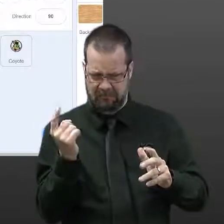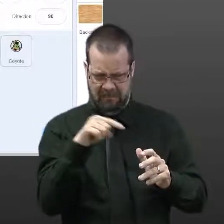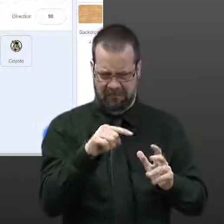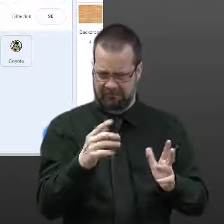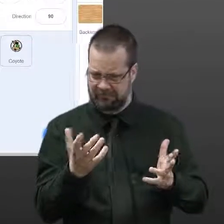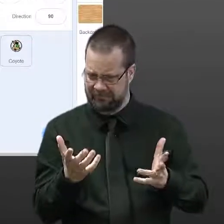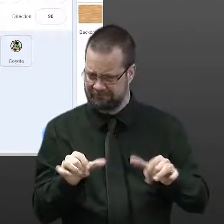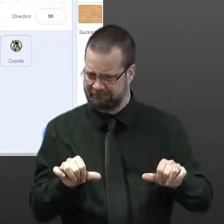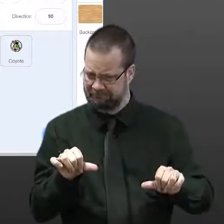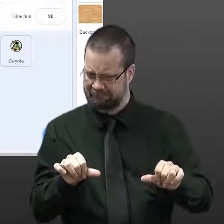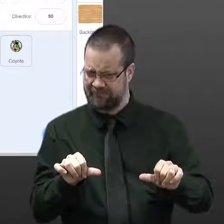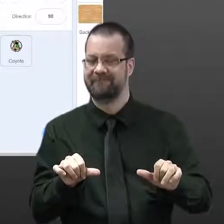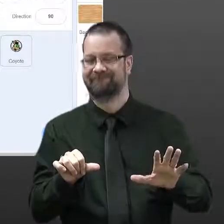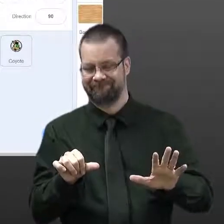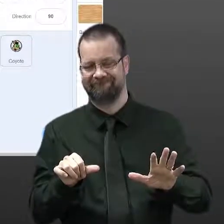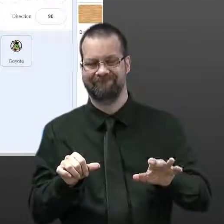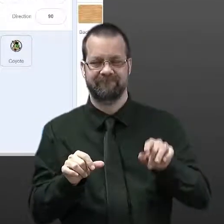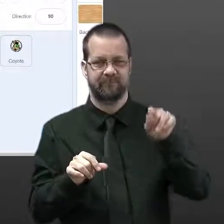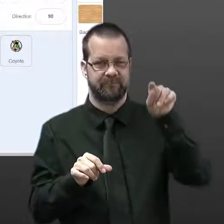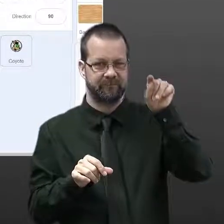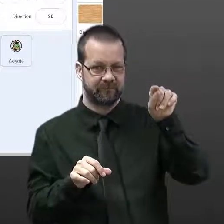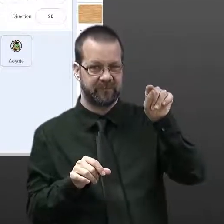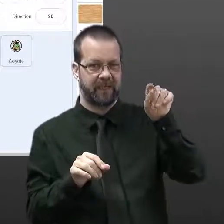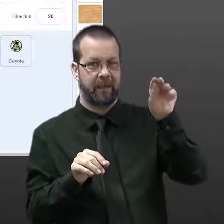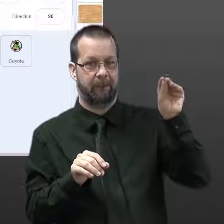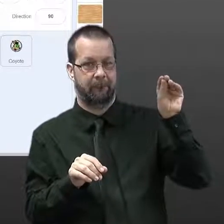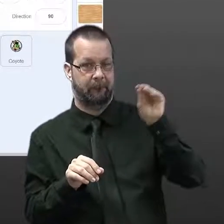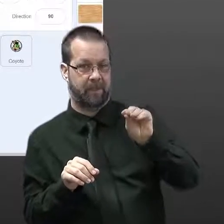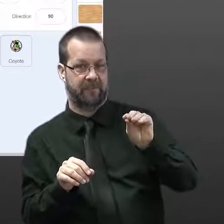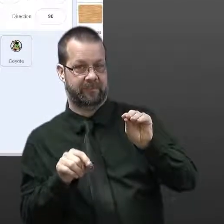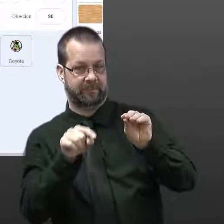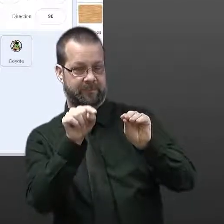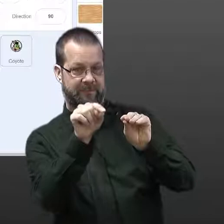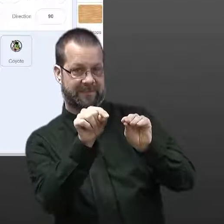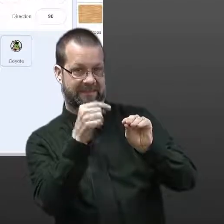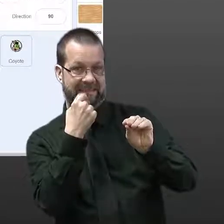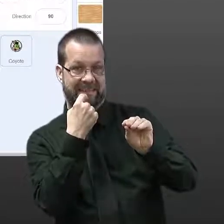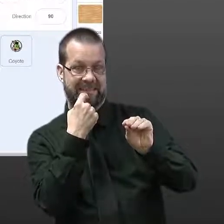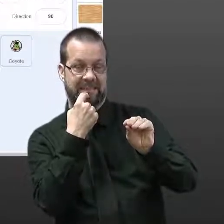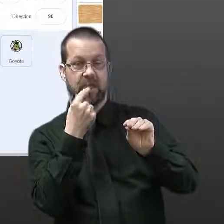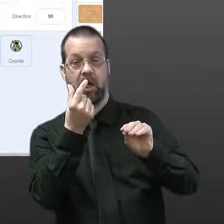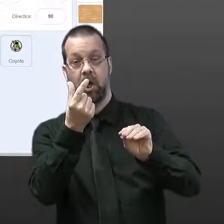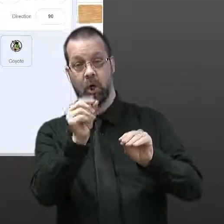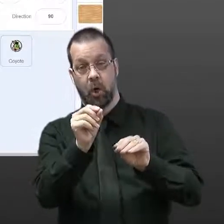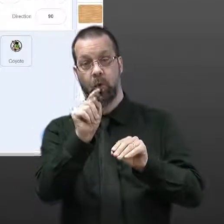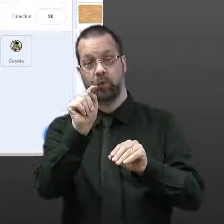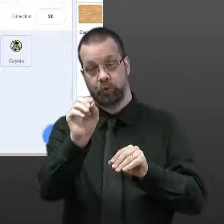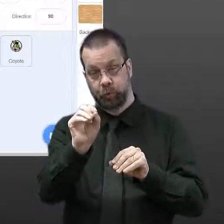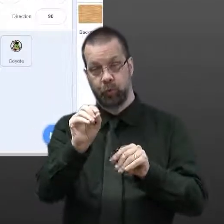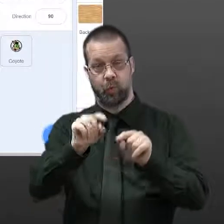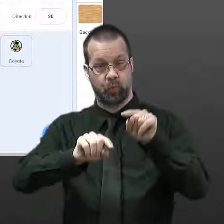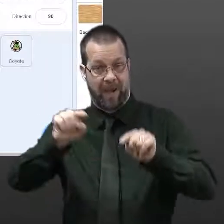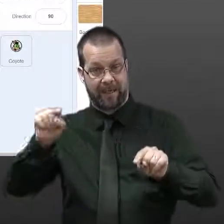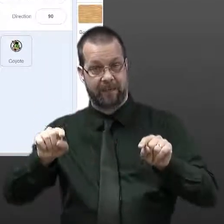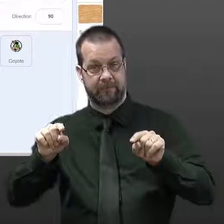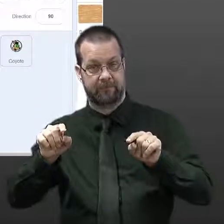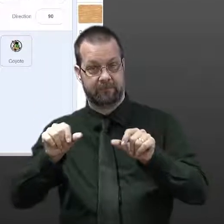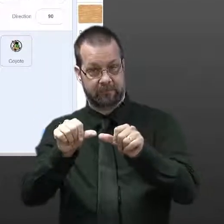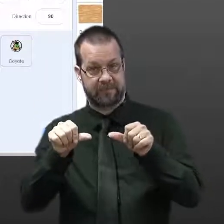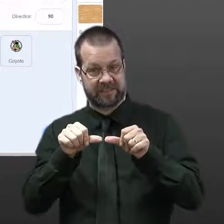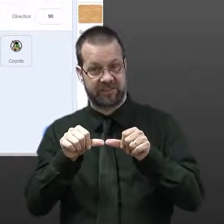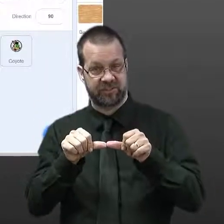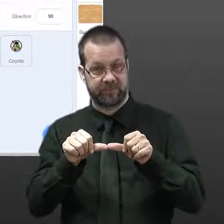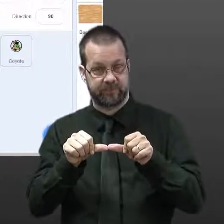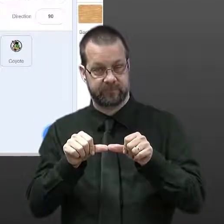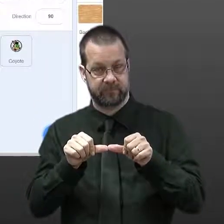going back. We're going to put a block that says go to random position, and we're going